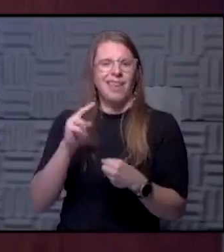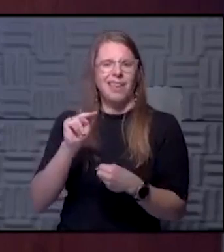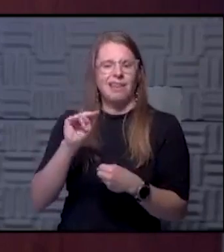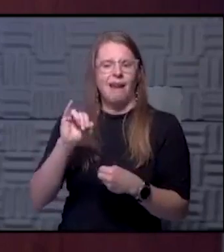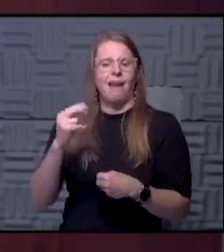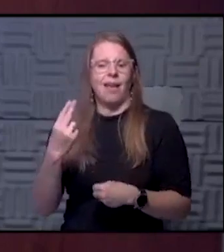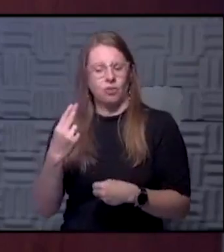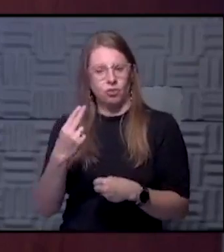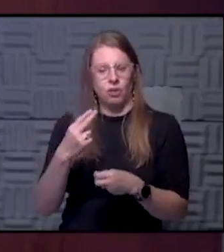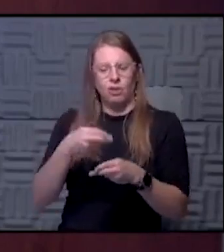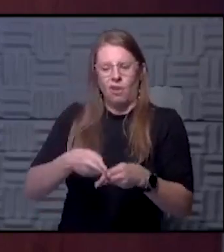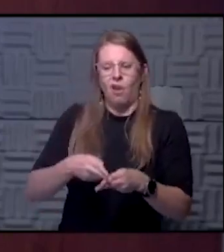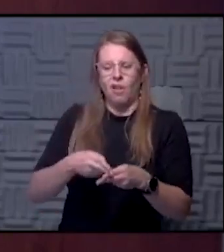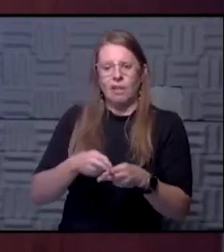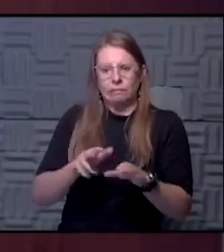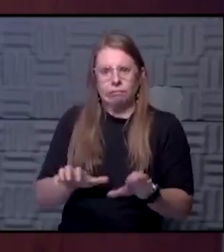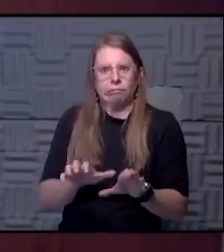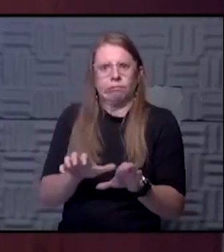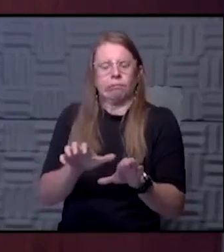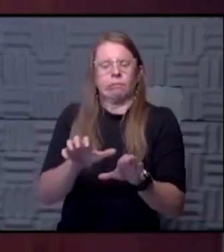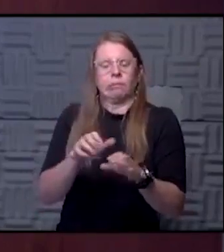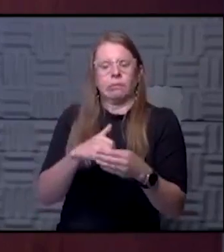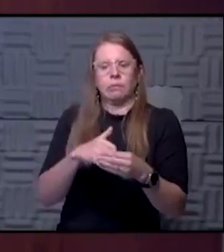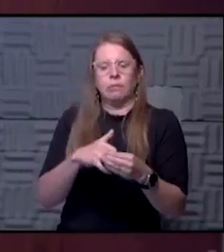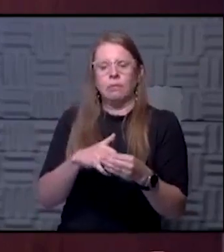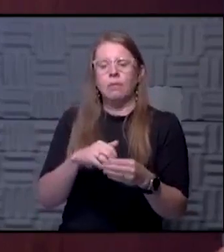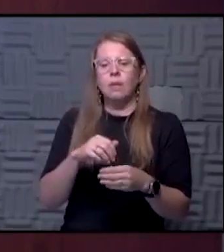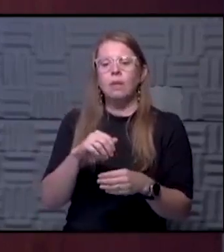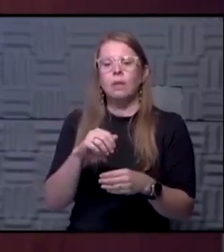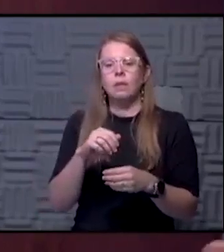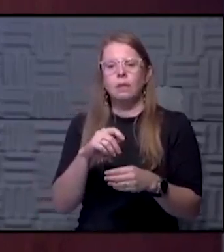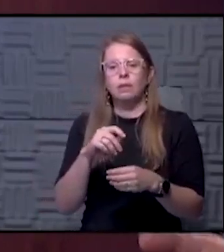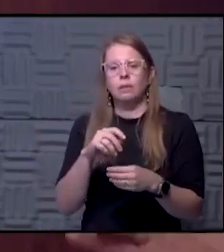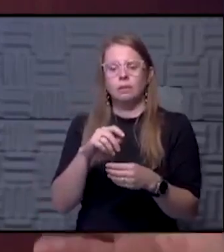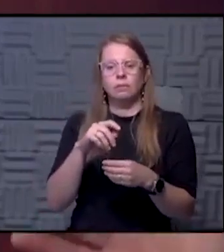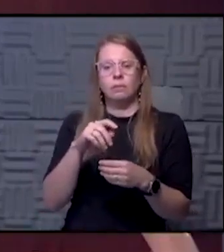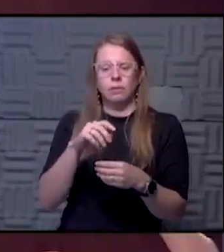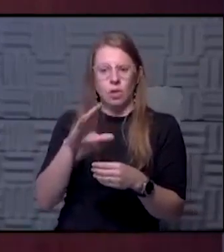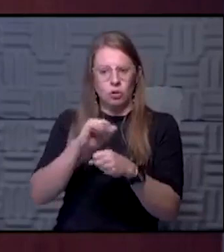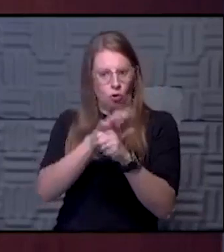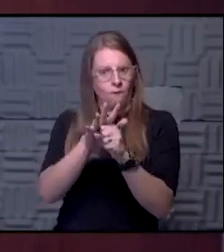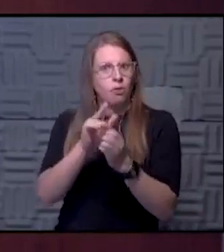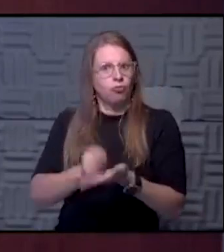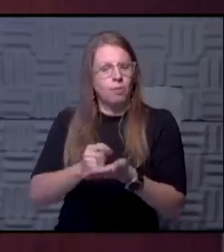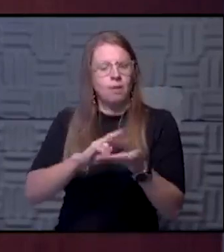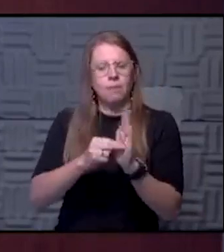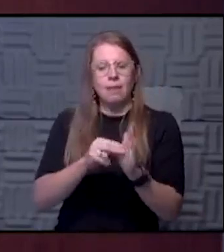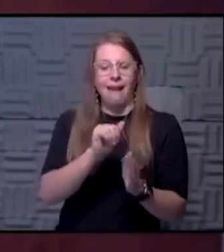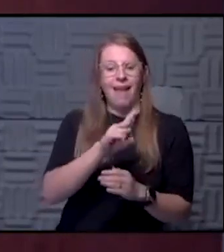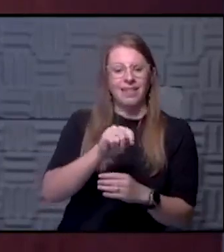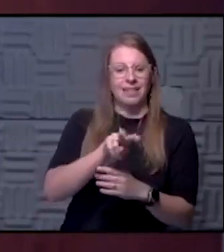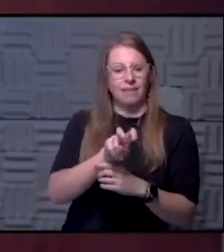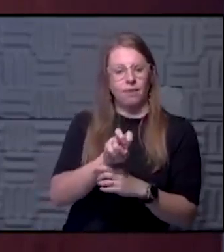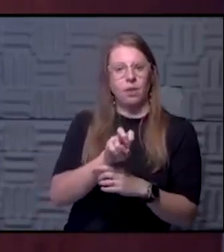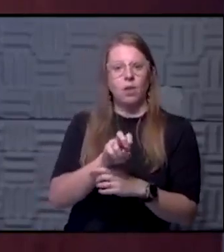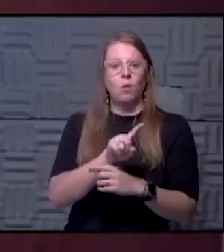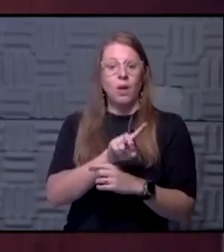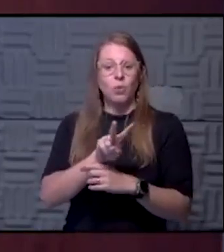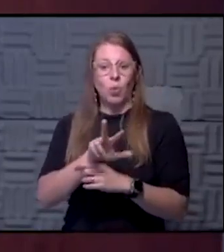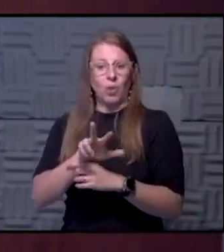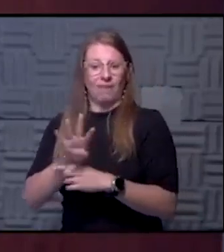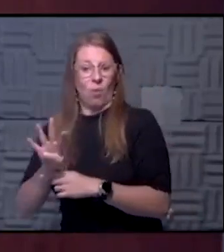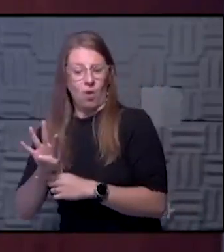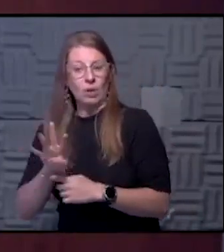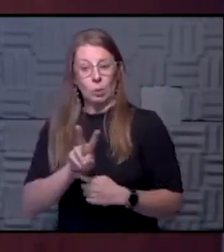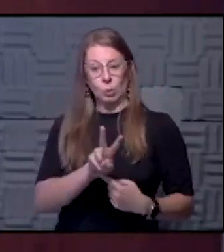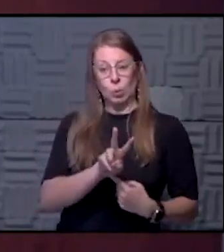Accelerating COVID-19 Treatments and Vaccines, or ACTIV, and there's a 1, 2, 3, and 4. 2 is the only one that is going to be